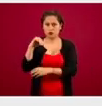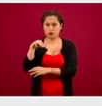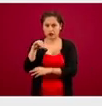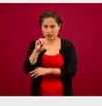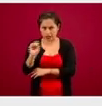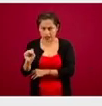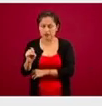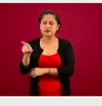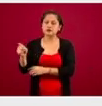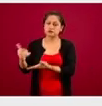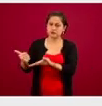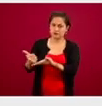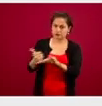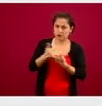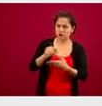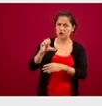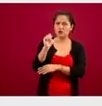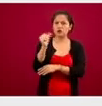with IMSS